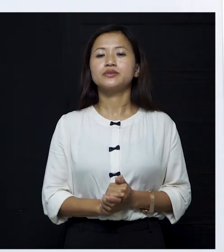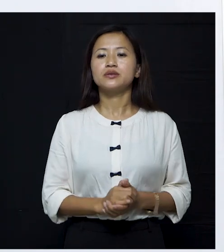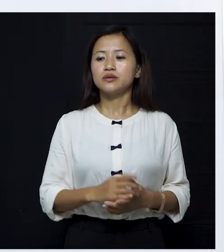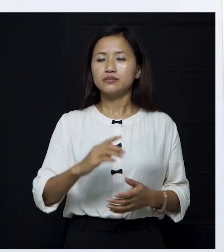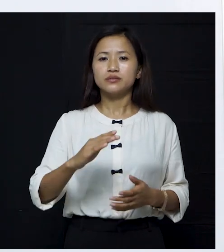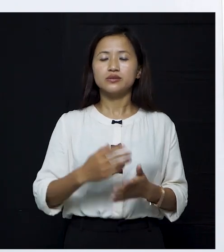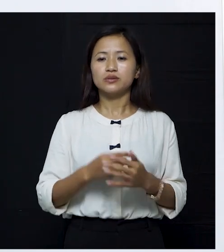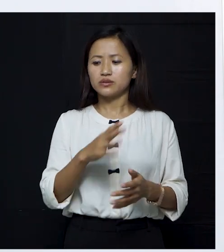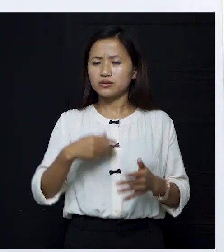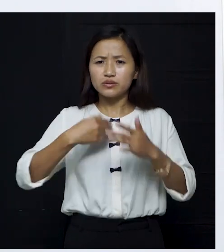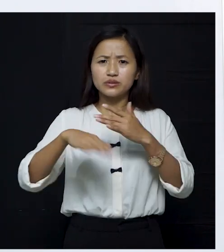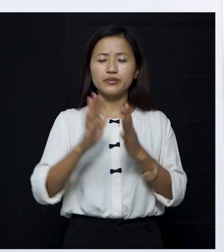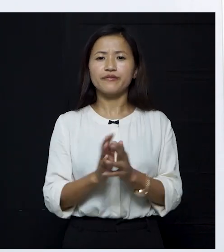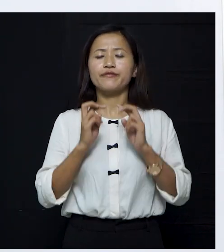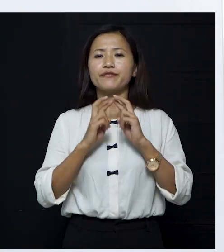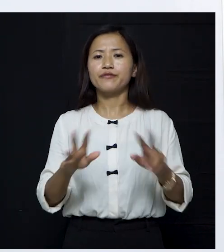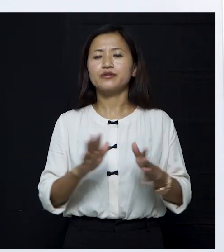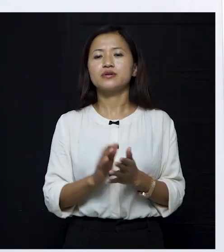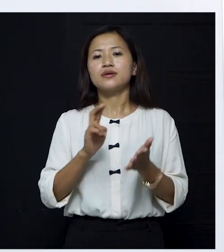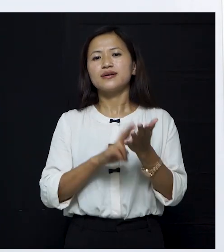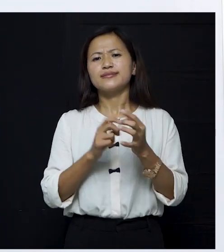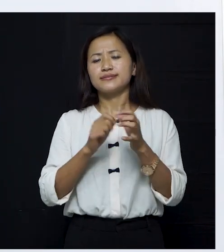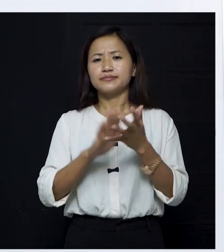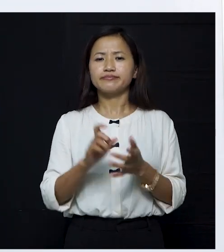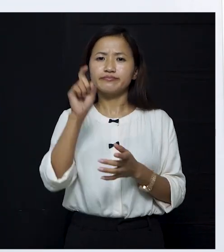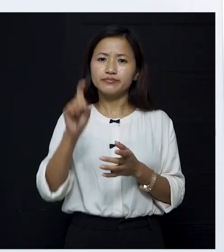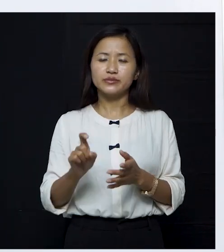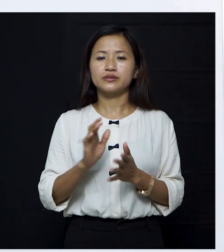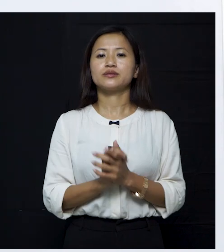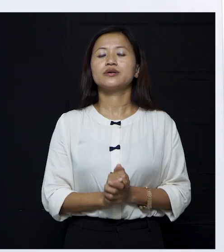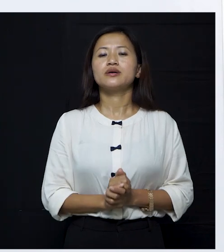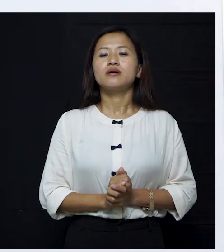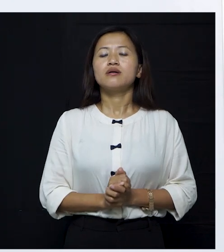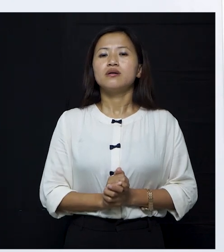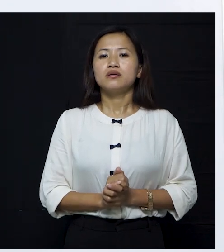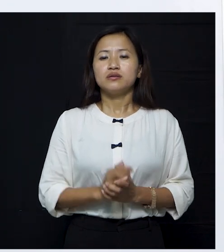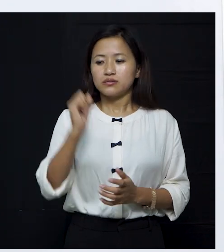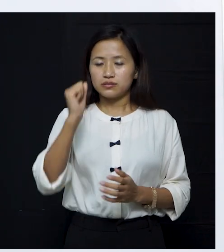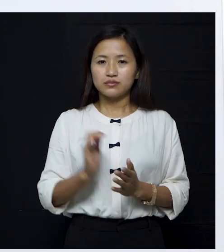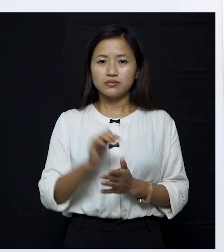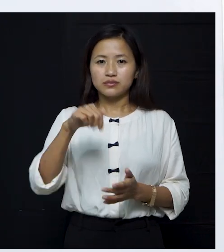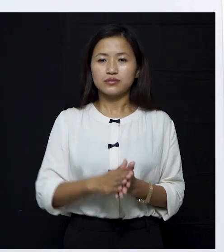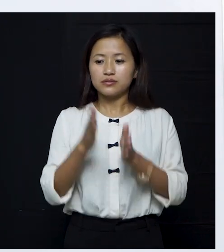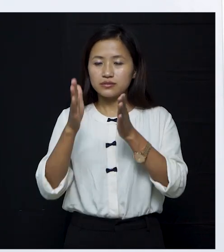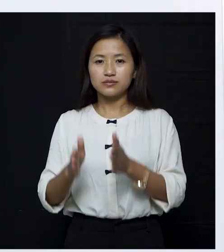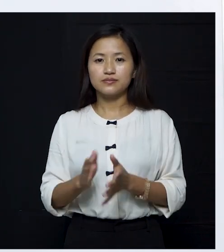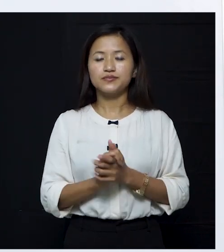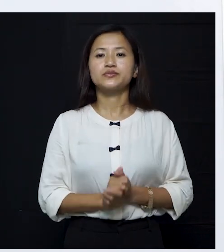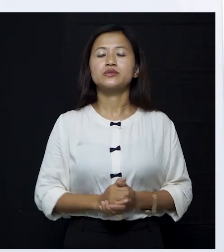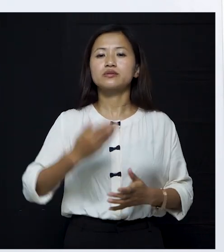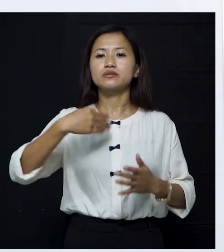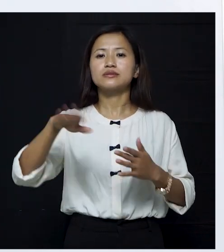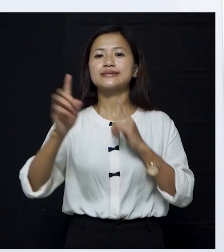but later on, it's going to be very, very necessary for you, okay? It is a big necessity. So in this session, we are